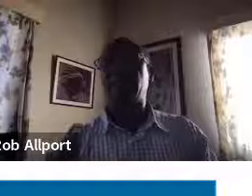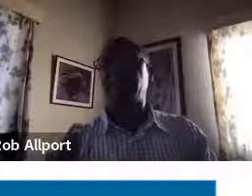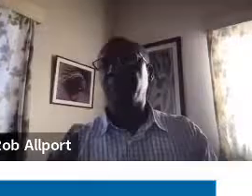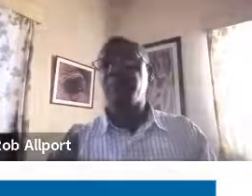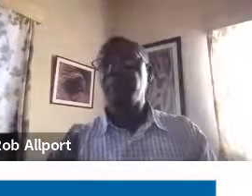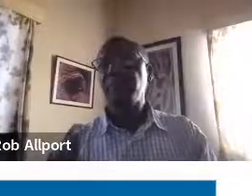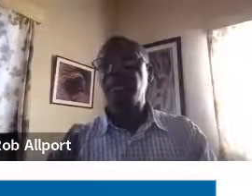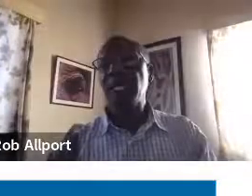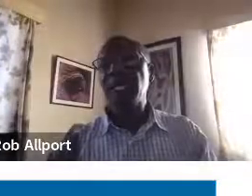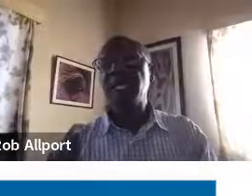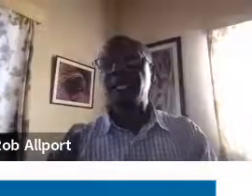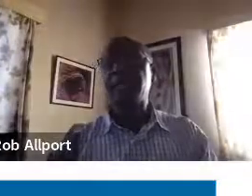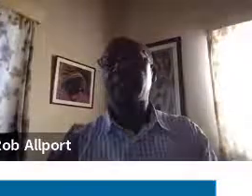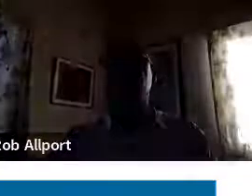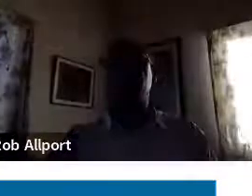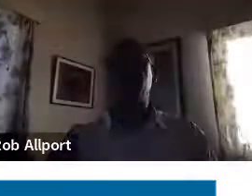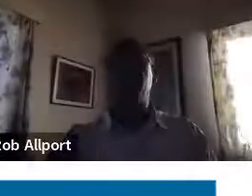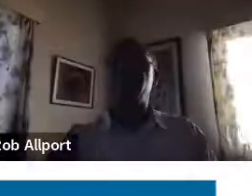only about